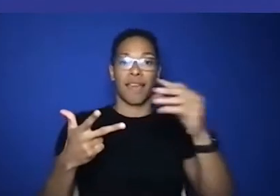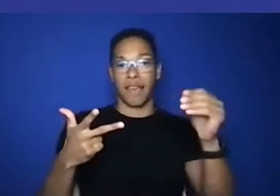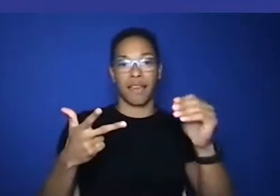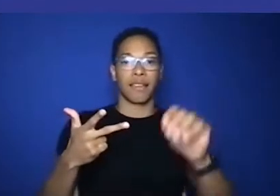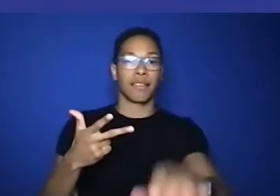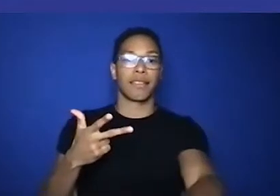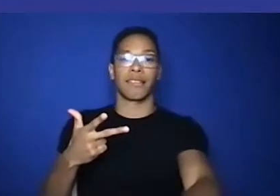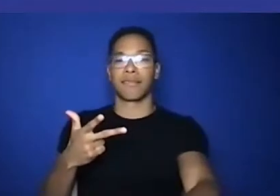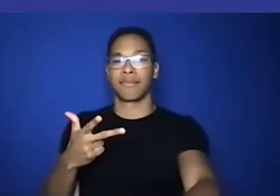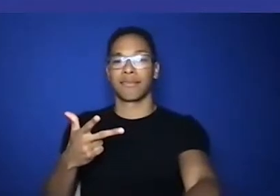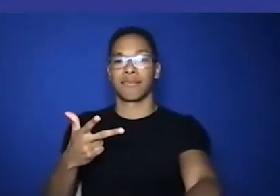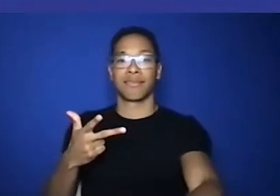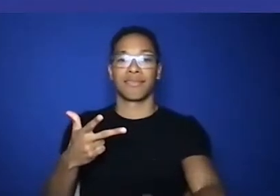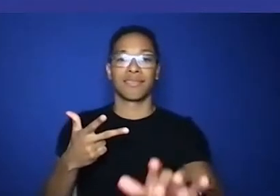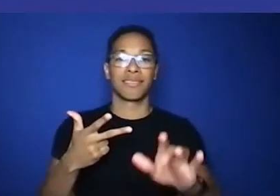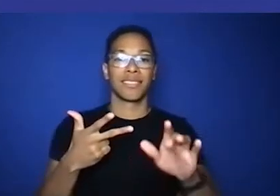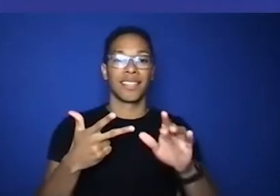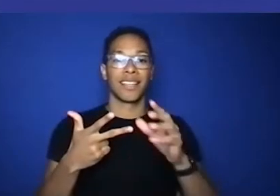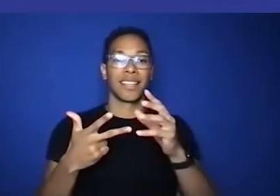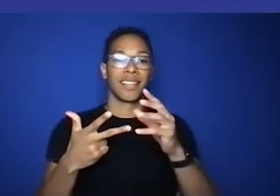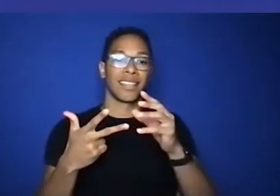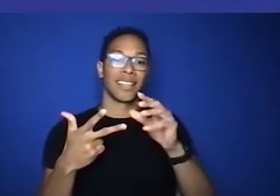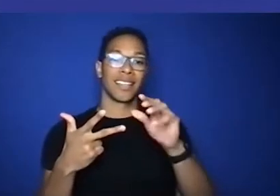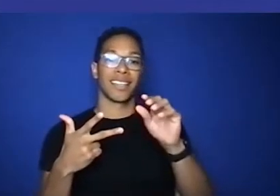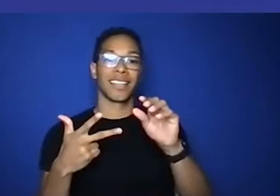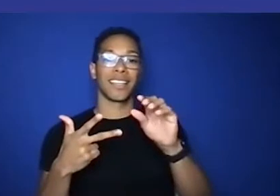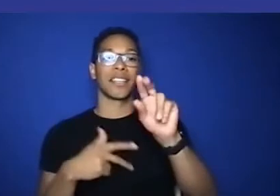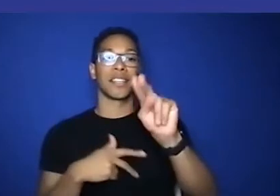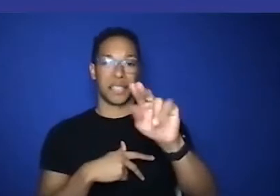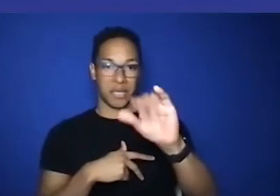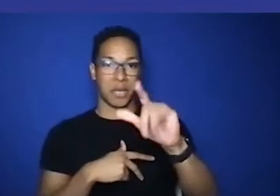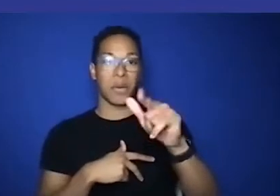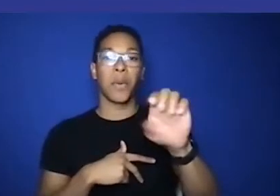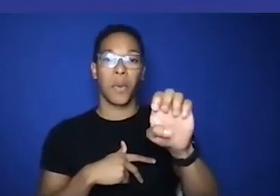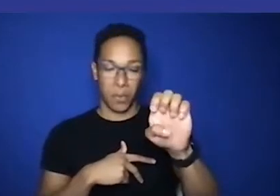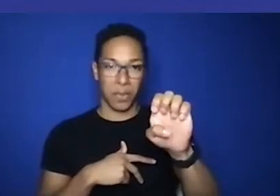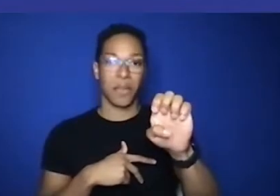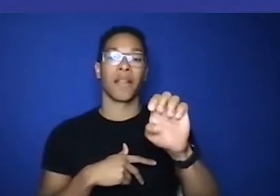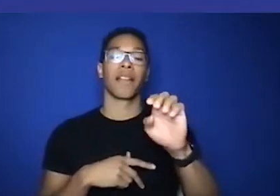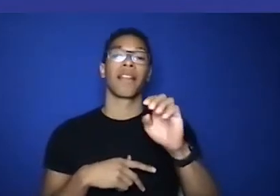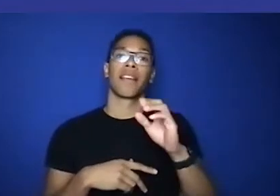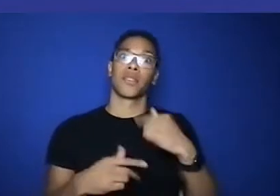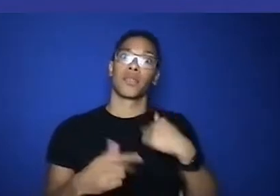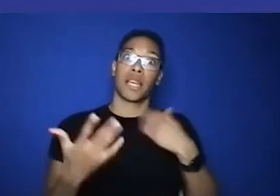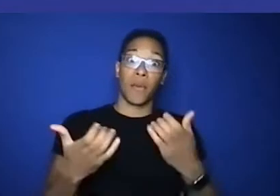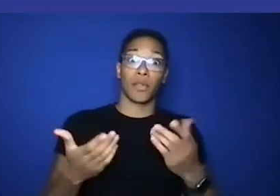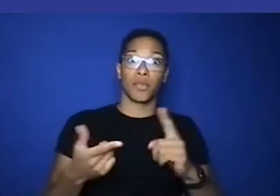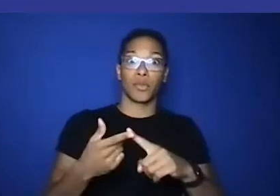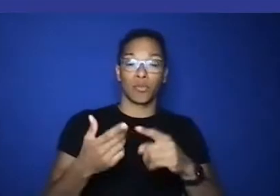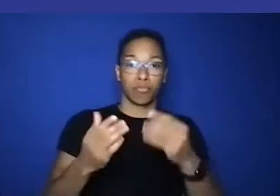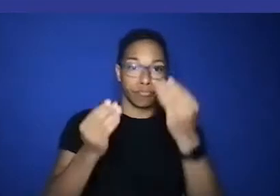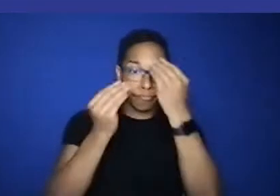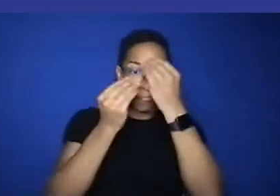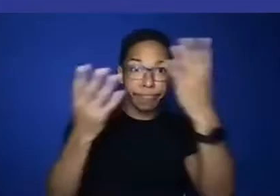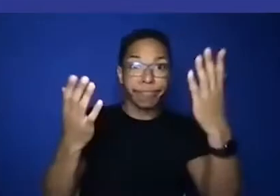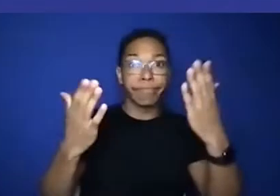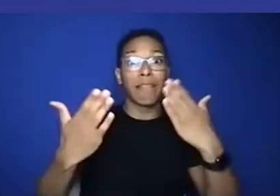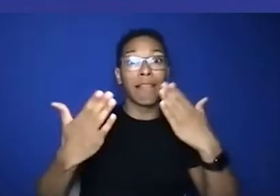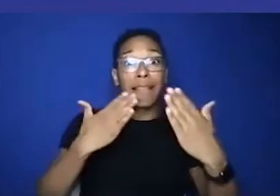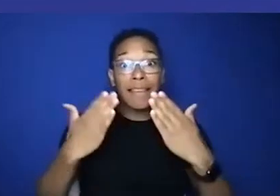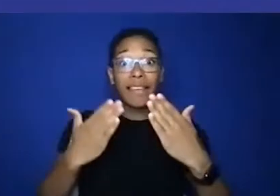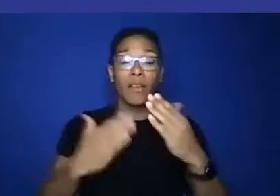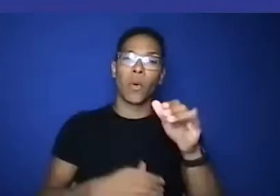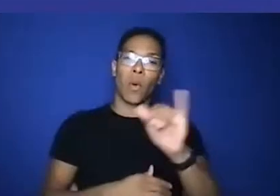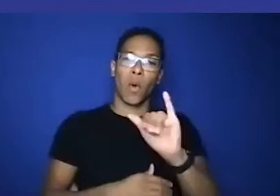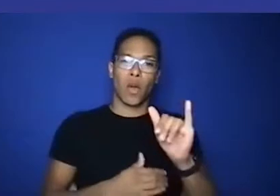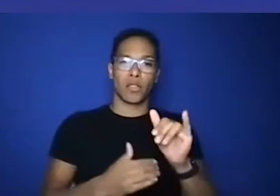moment. I just wanted to extend my Kuyana and thank you to everyone at Dance NYC, Candice